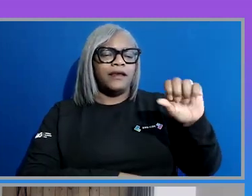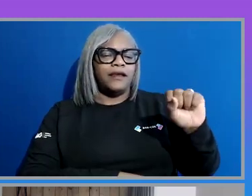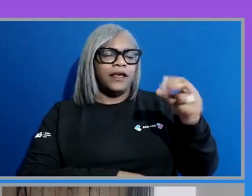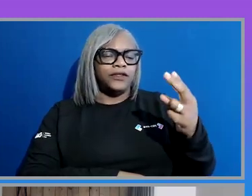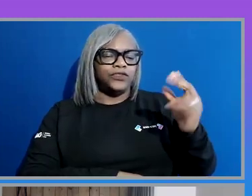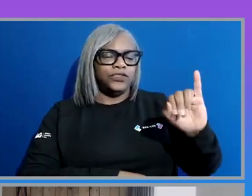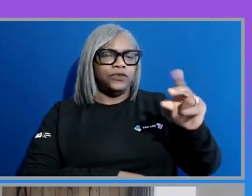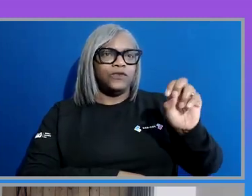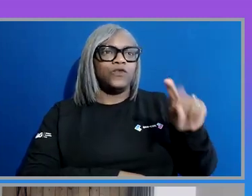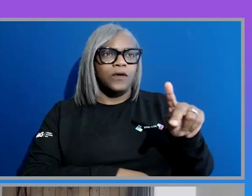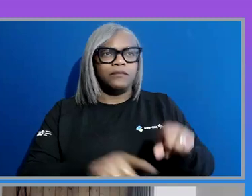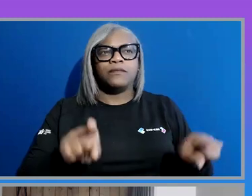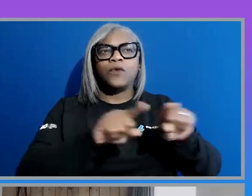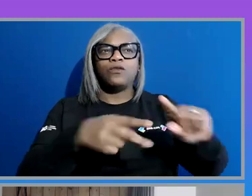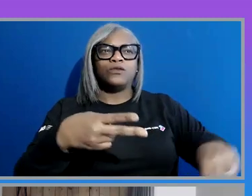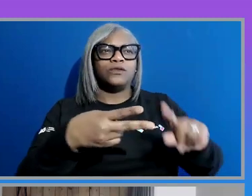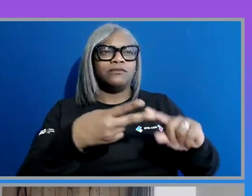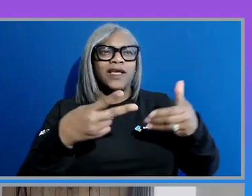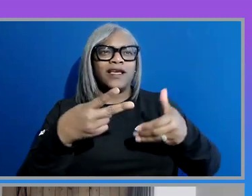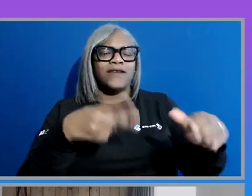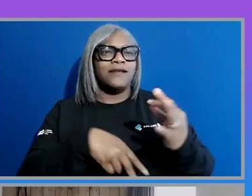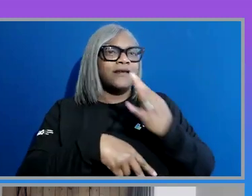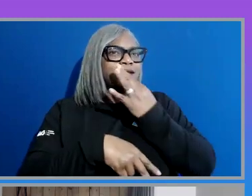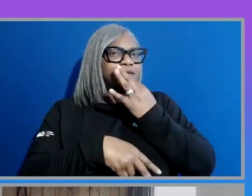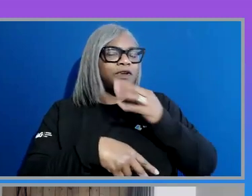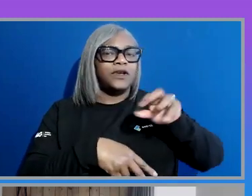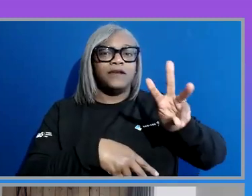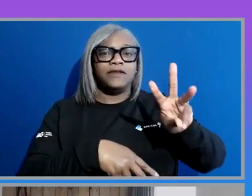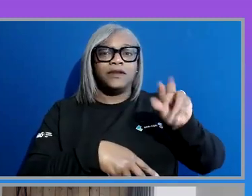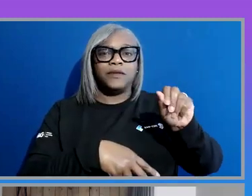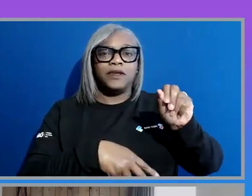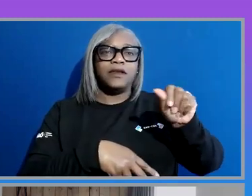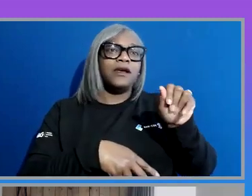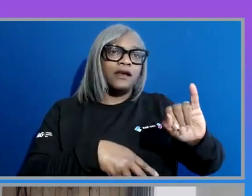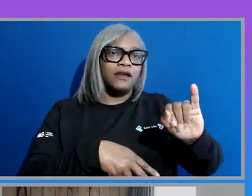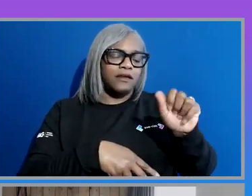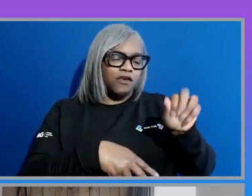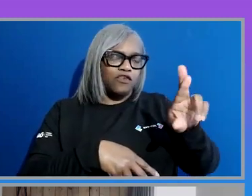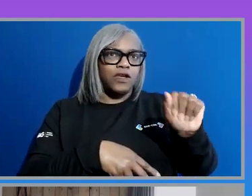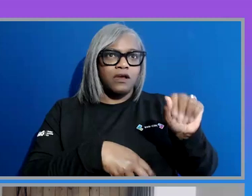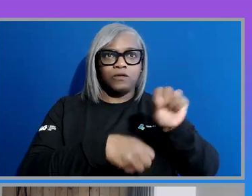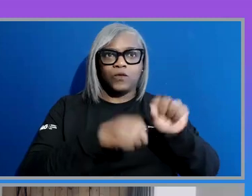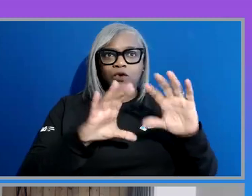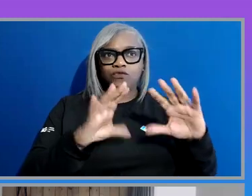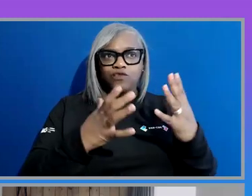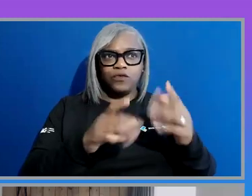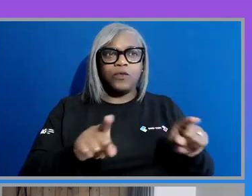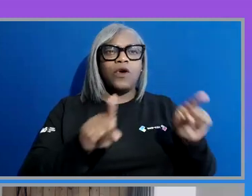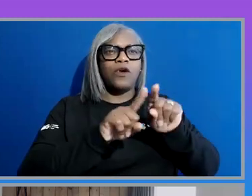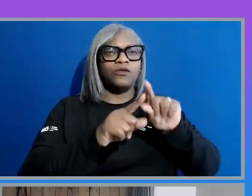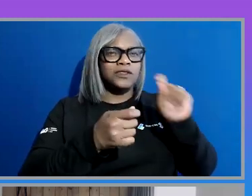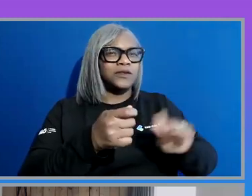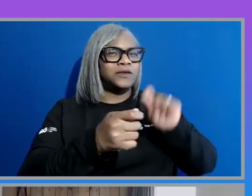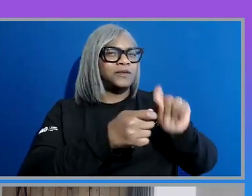invited expert for the WAI ARIA working group and the co-editor of the accessible name specification